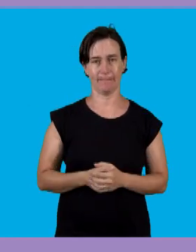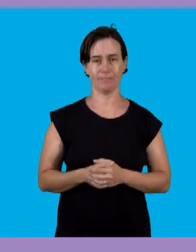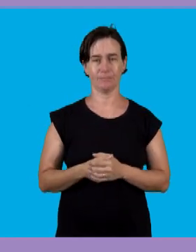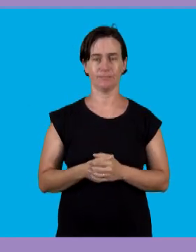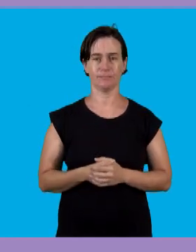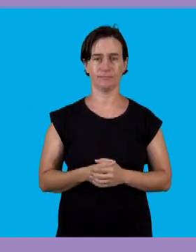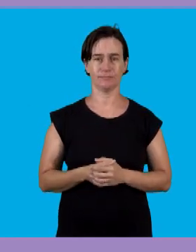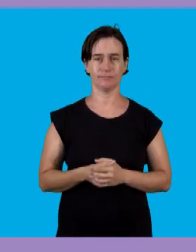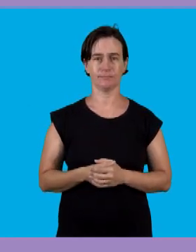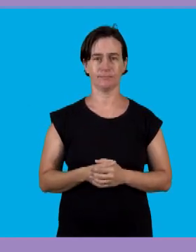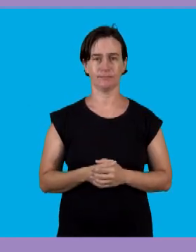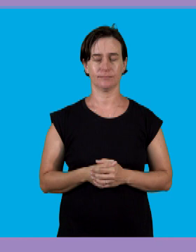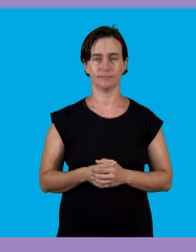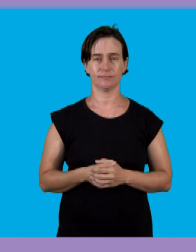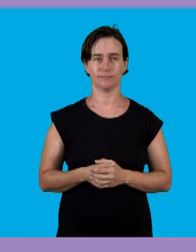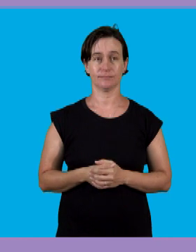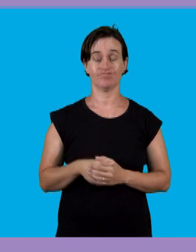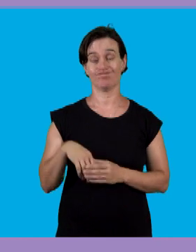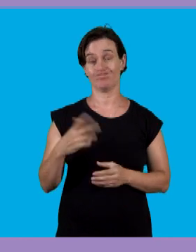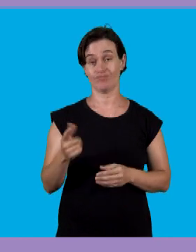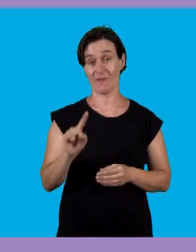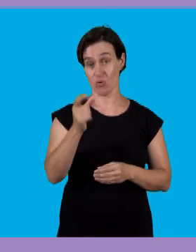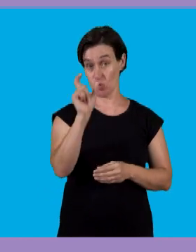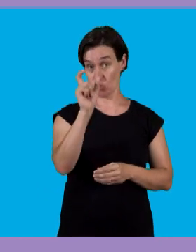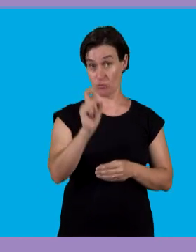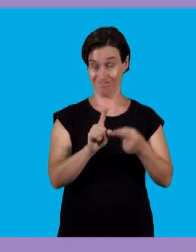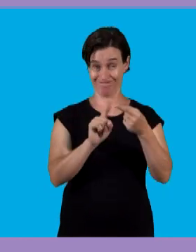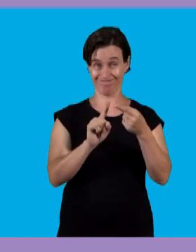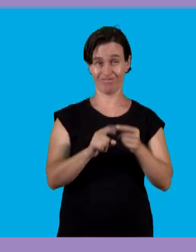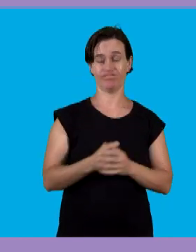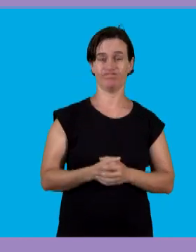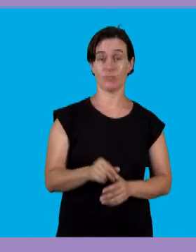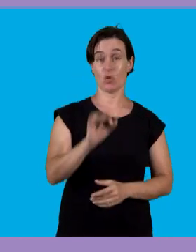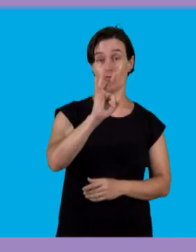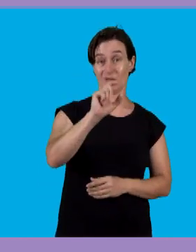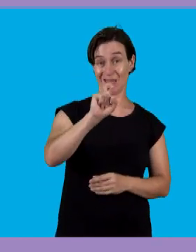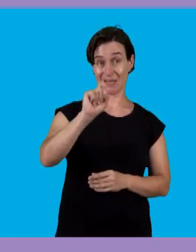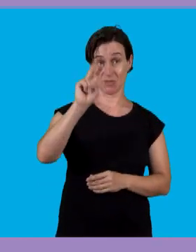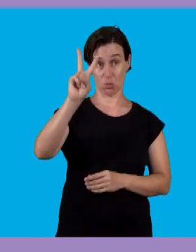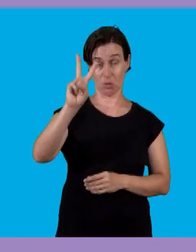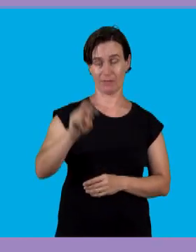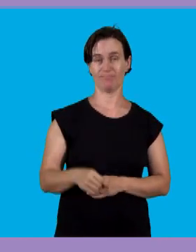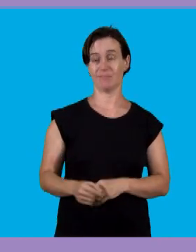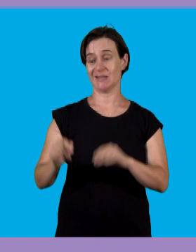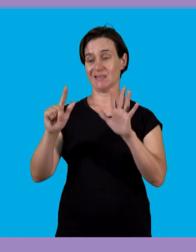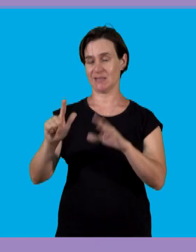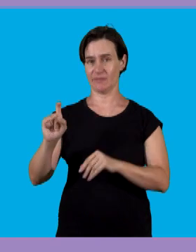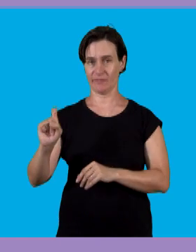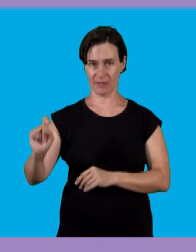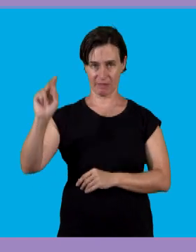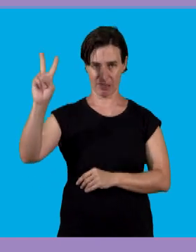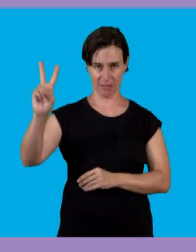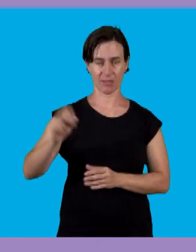look at these terms. So the first pair of terms that we have there is 3x